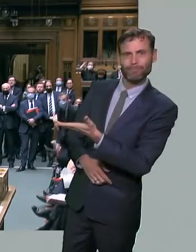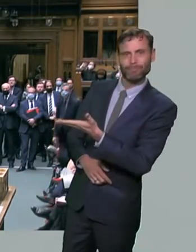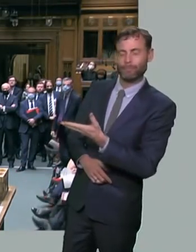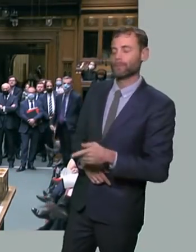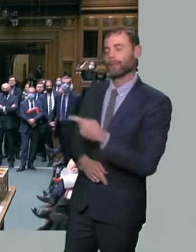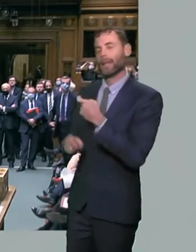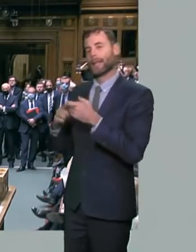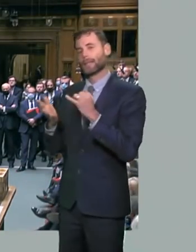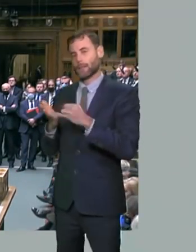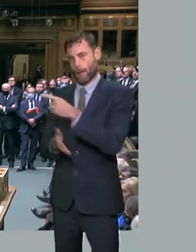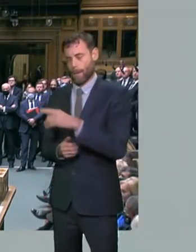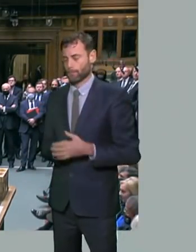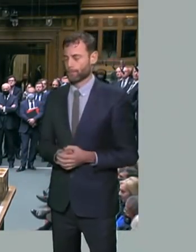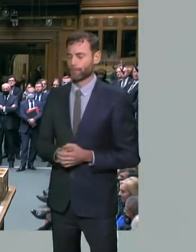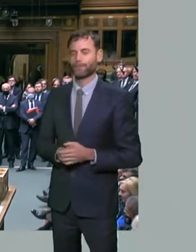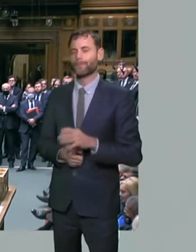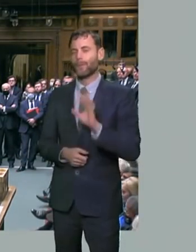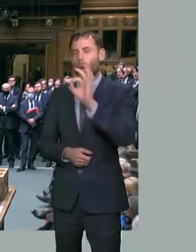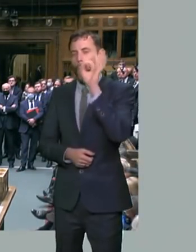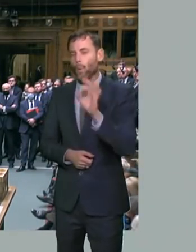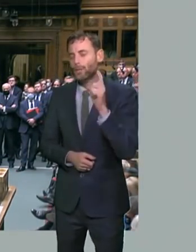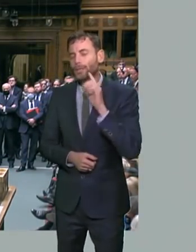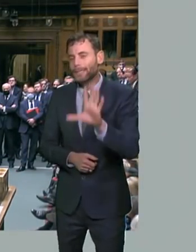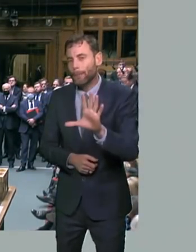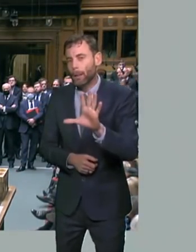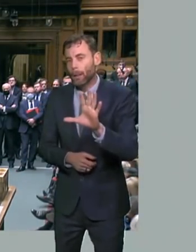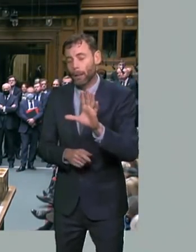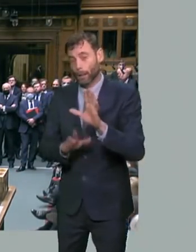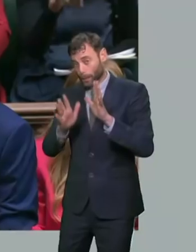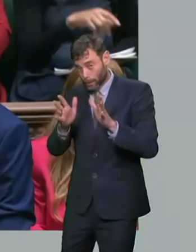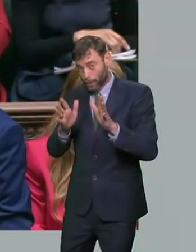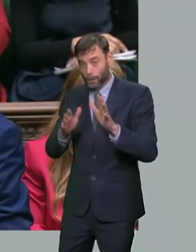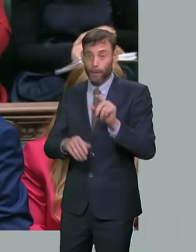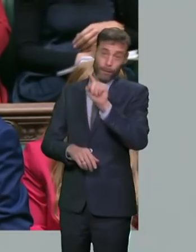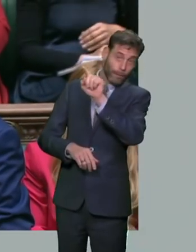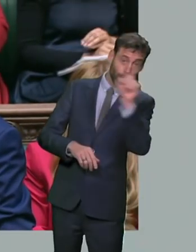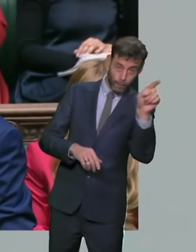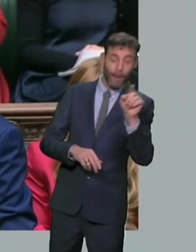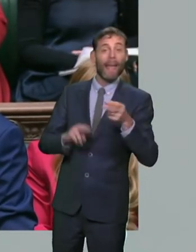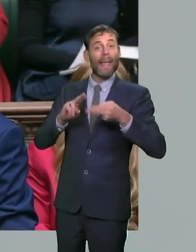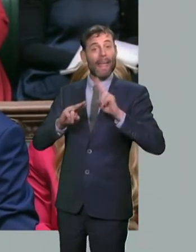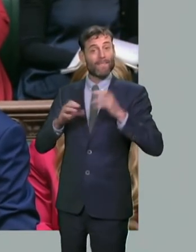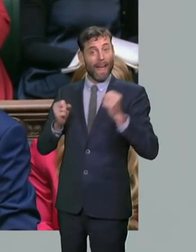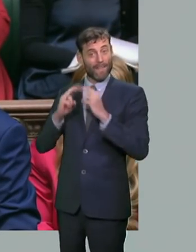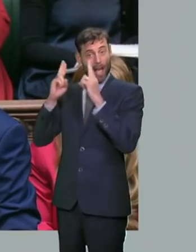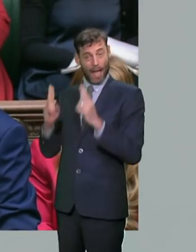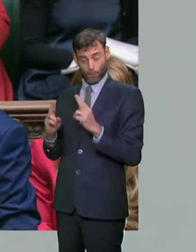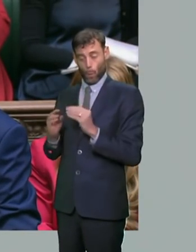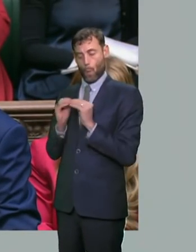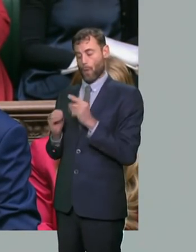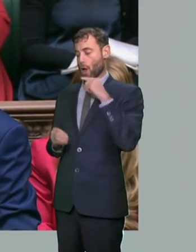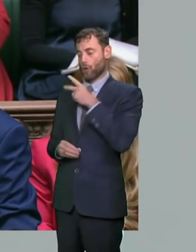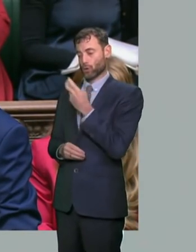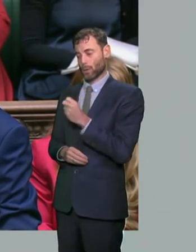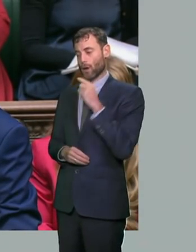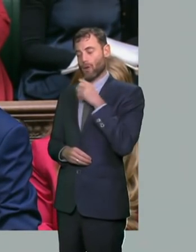Starmer. The question was very simple, and it's the question all of his backbench wanted. If you've got a house worth about